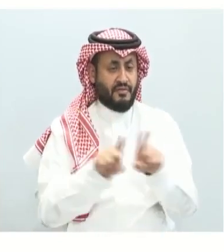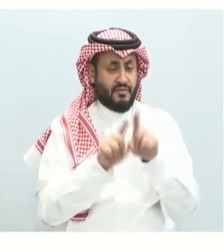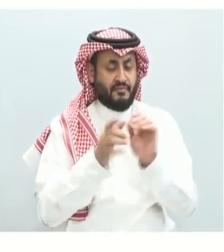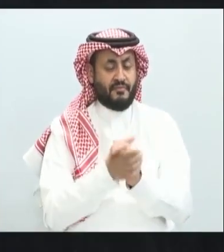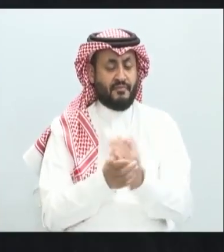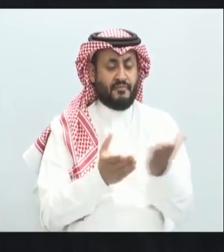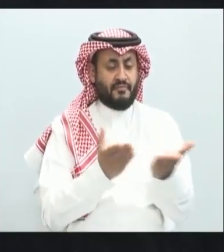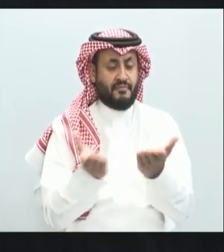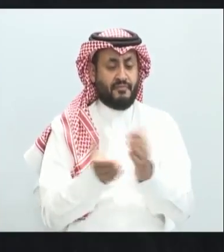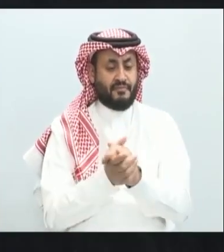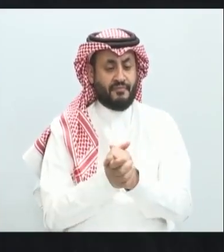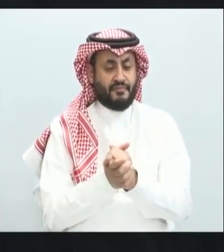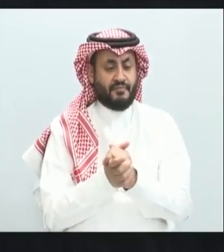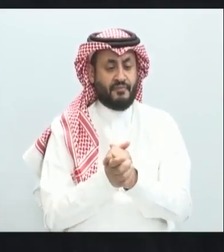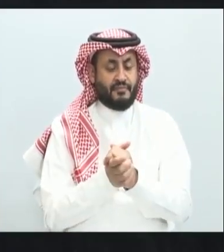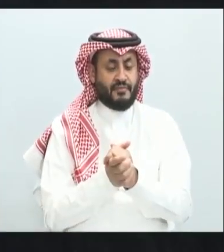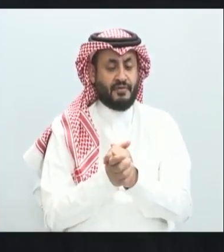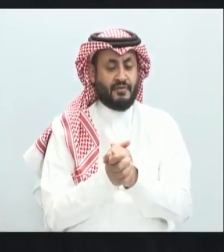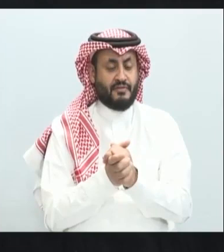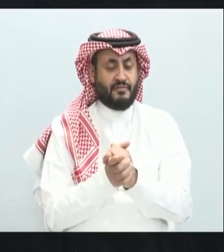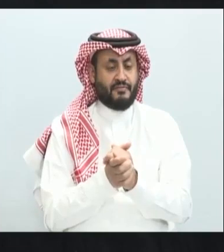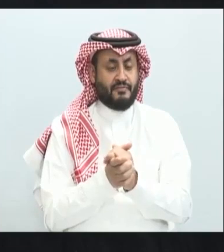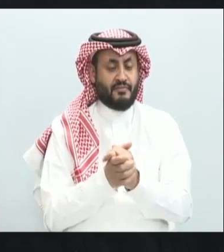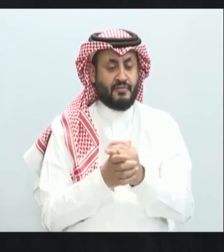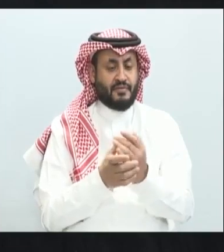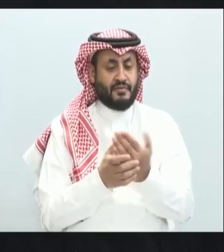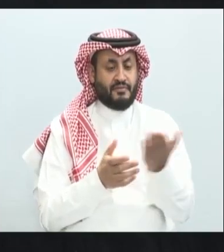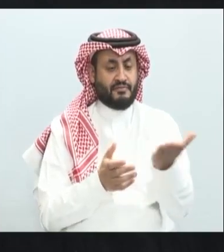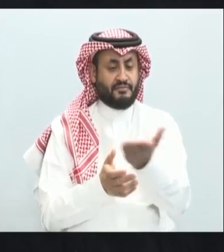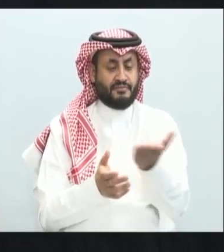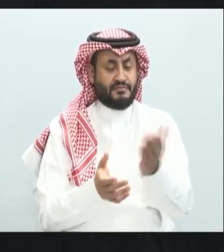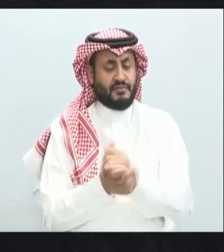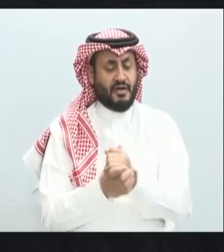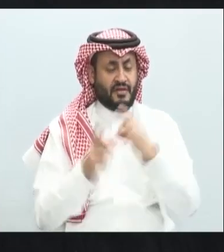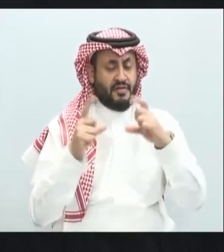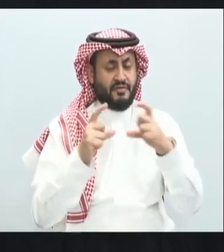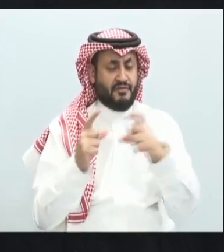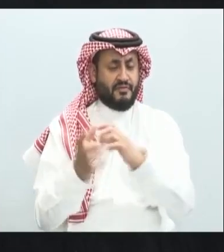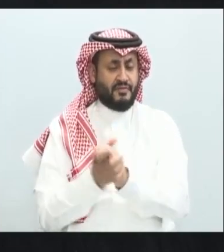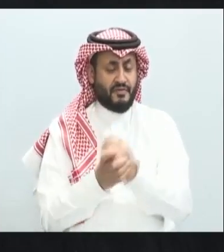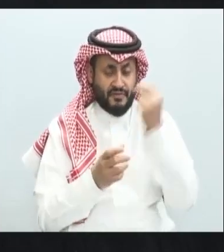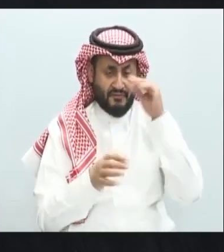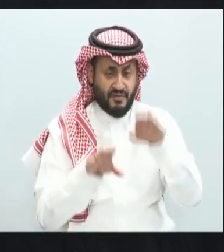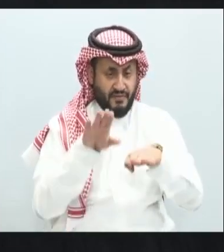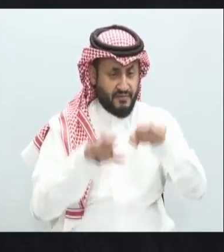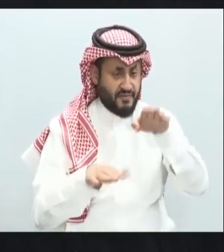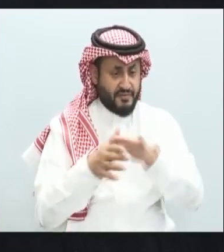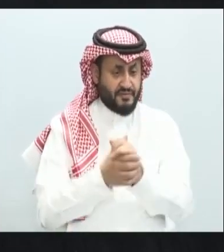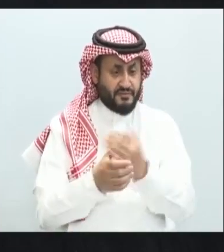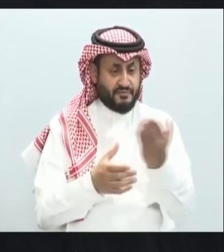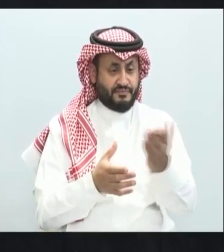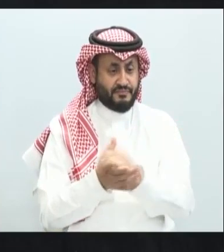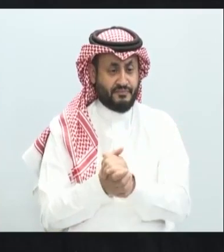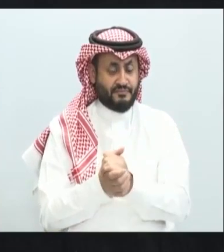starts with U and ends with E, and also two letters combined together. We said that the difference between them,